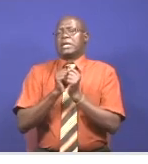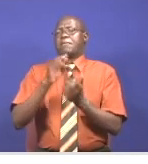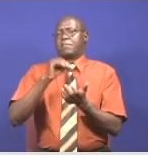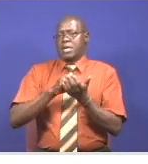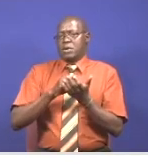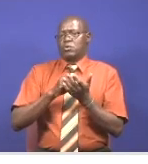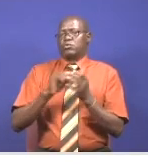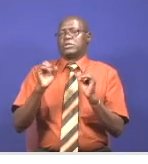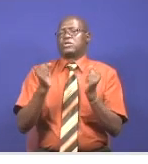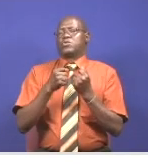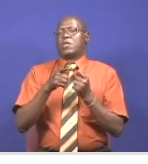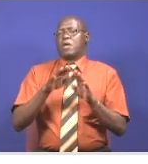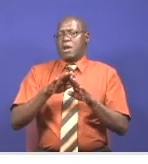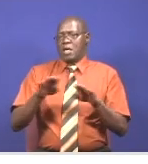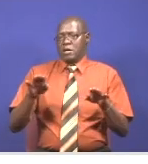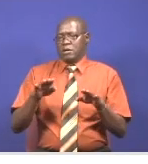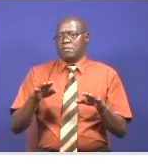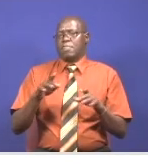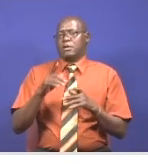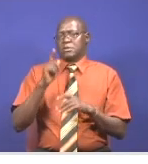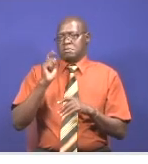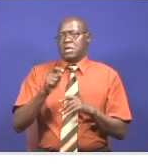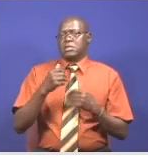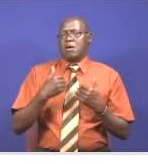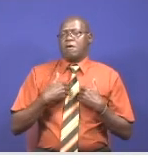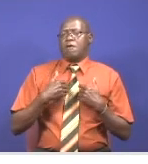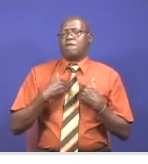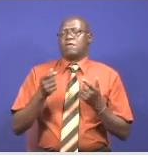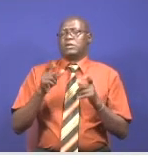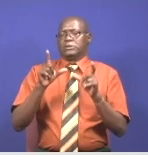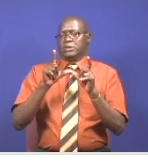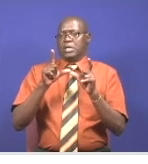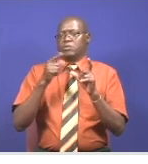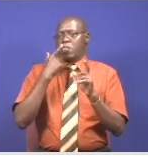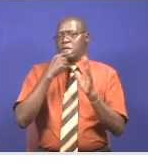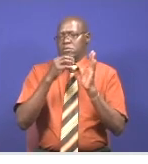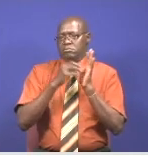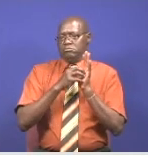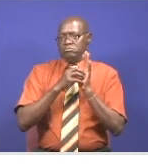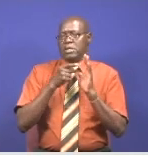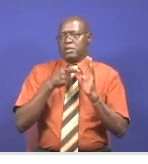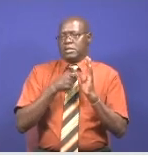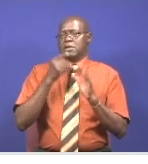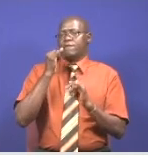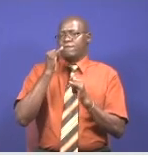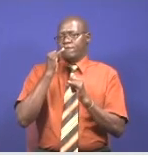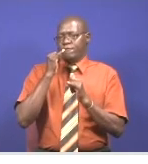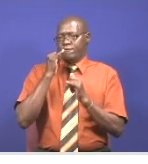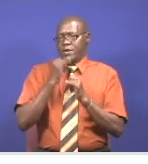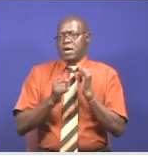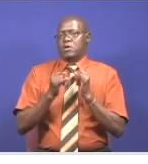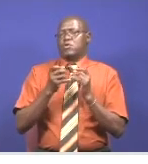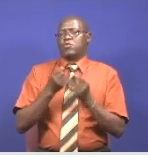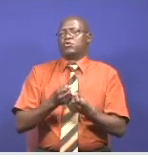land, and they have to have the title deeds, which are finally going to be released to